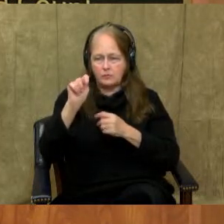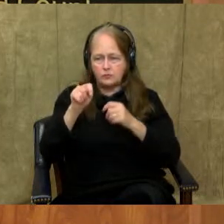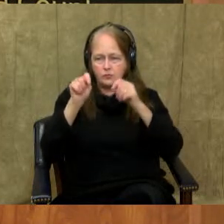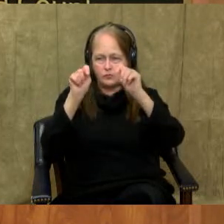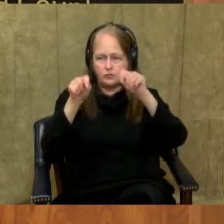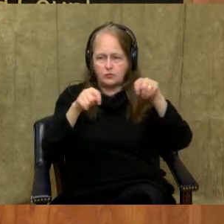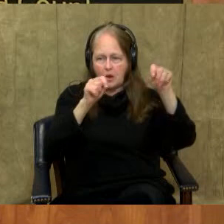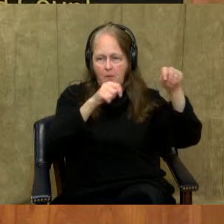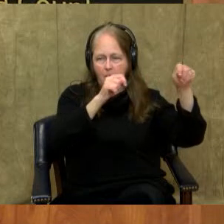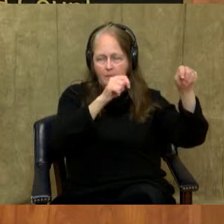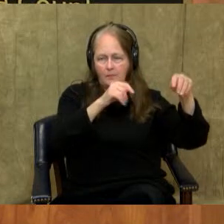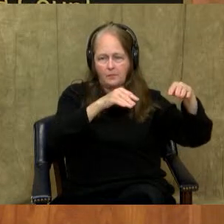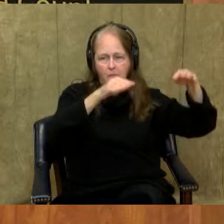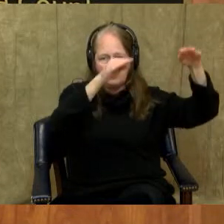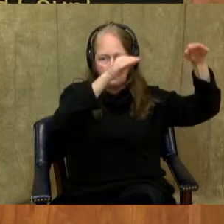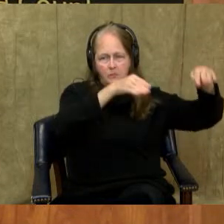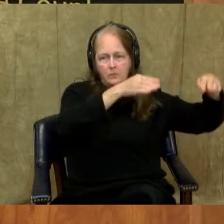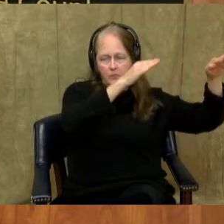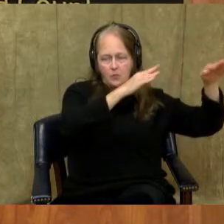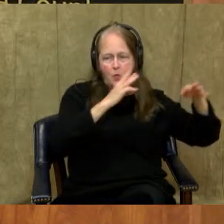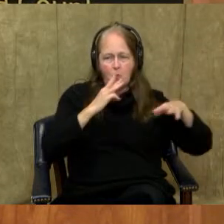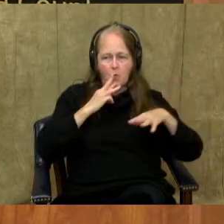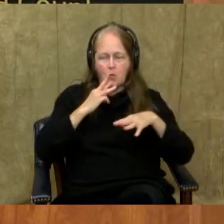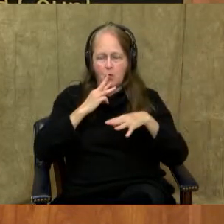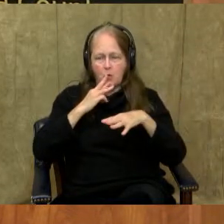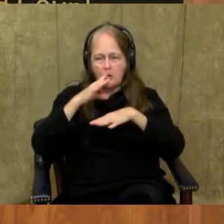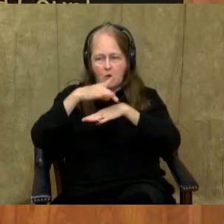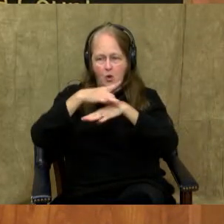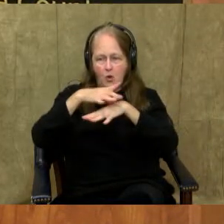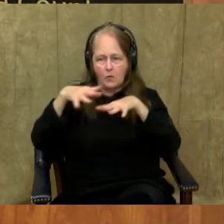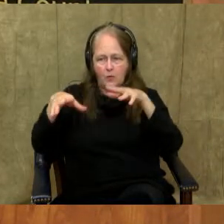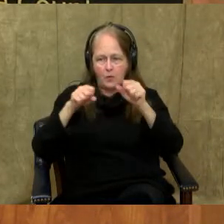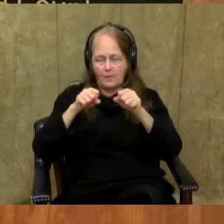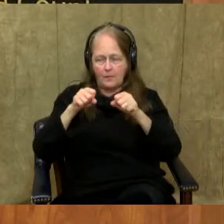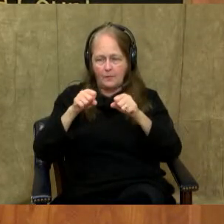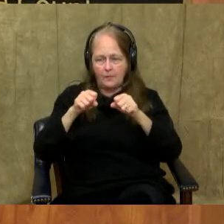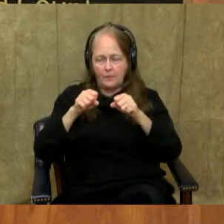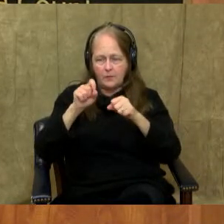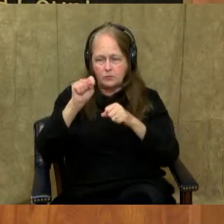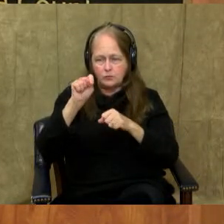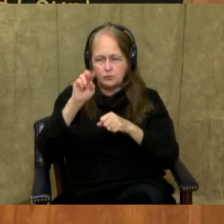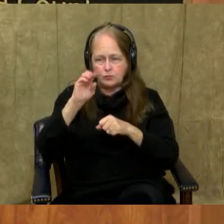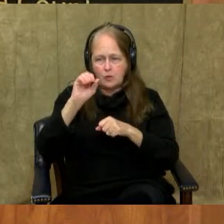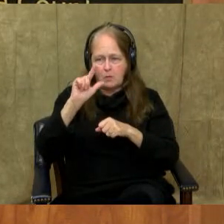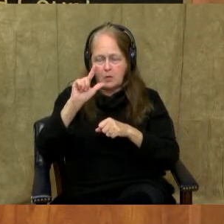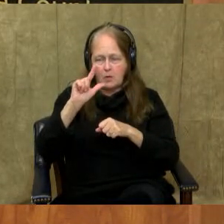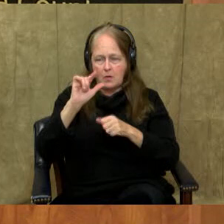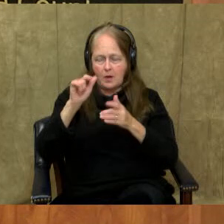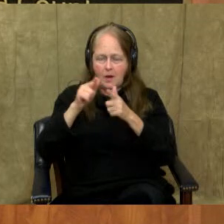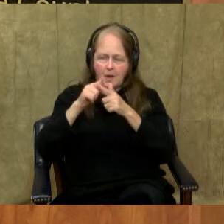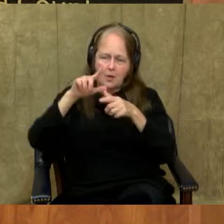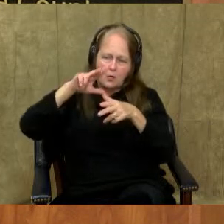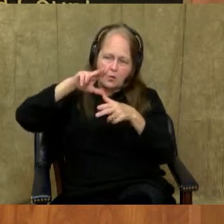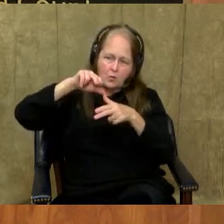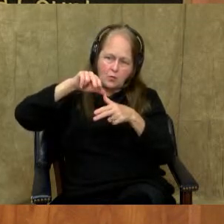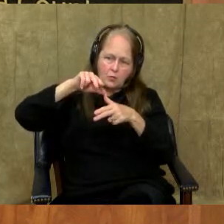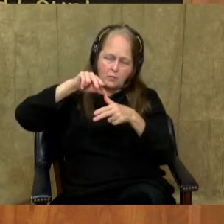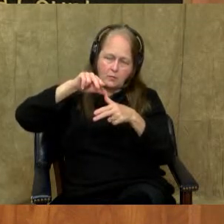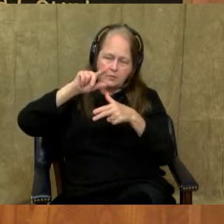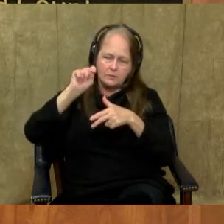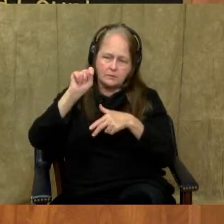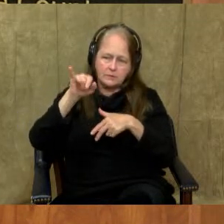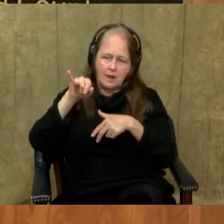The tidal waves that come off of those earthquakes, and tropical typhoons. They average about 5 per